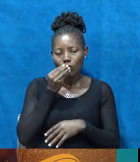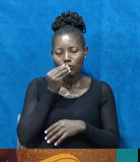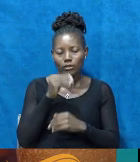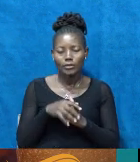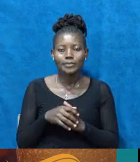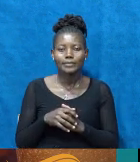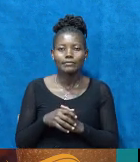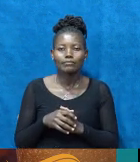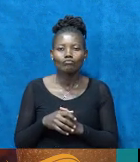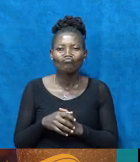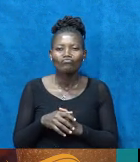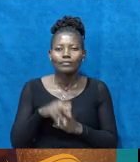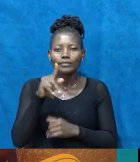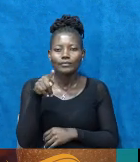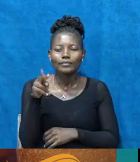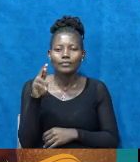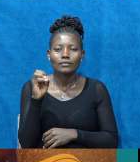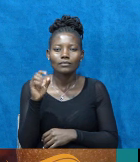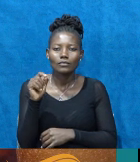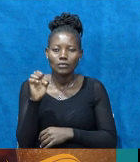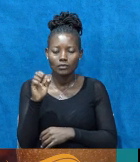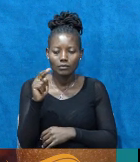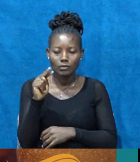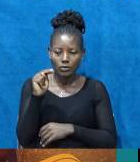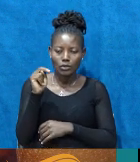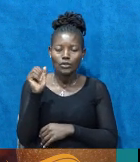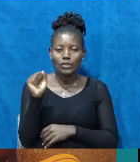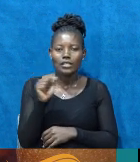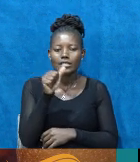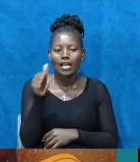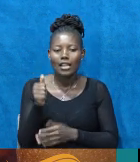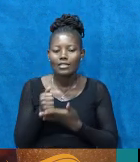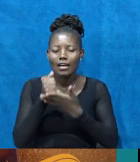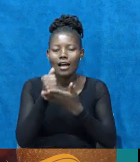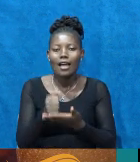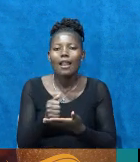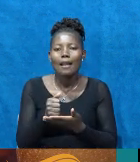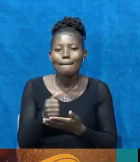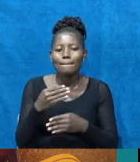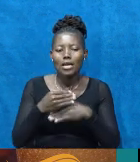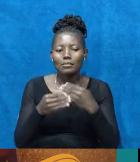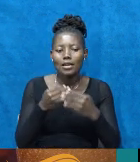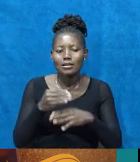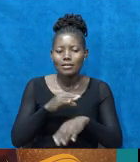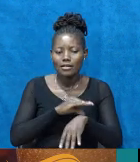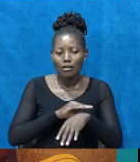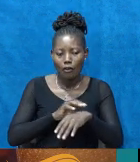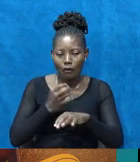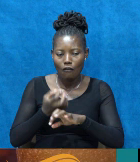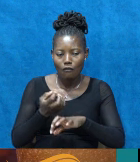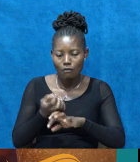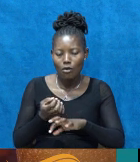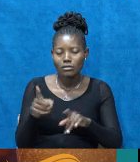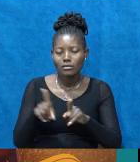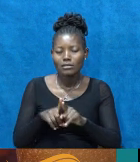are having adequate intake of this as well. Protein, also another macronutrient, very key, helps with